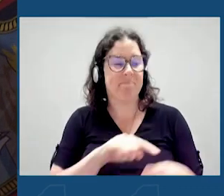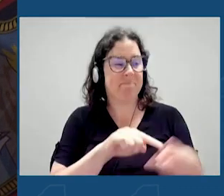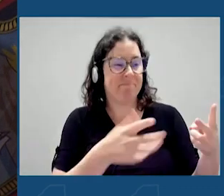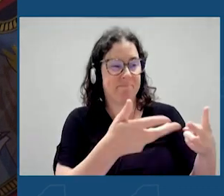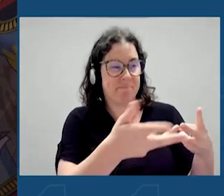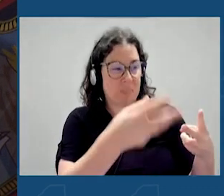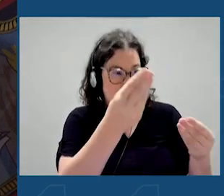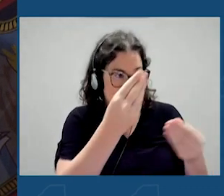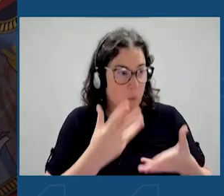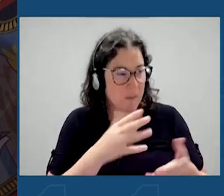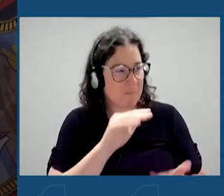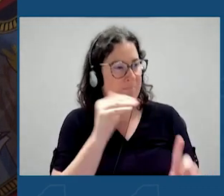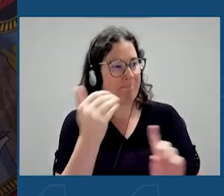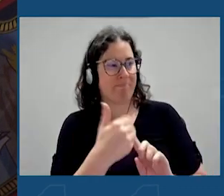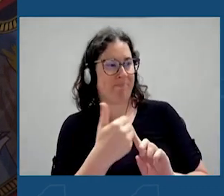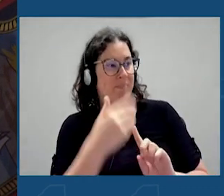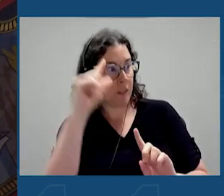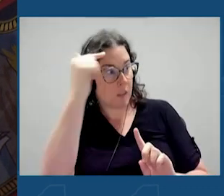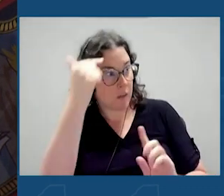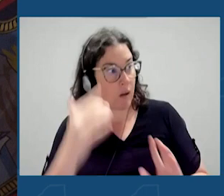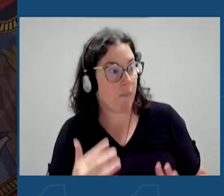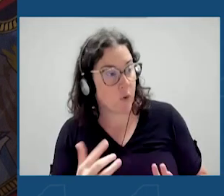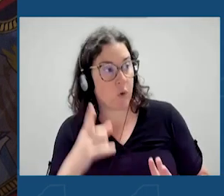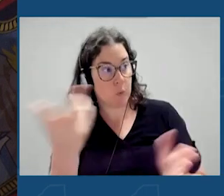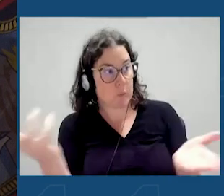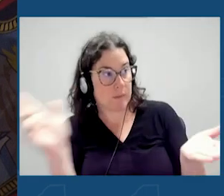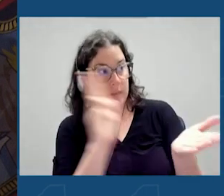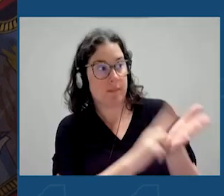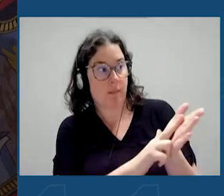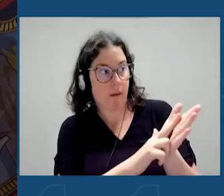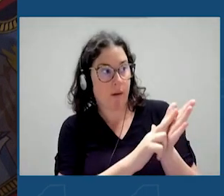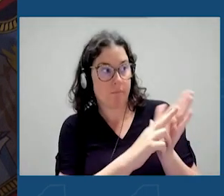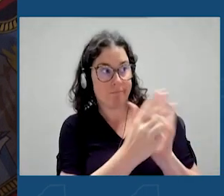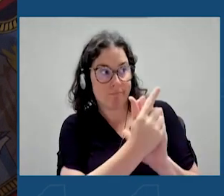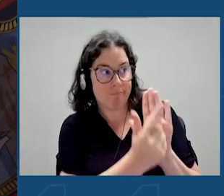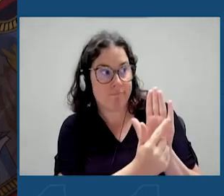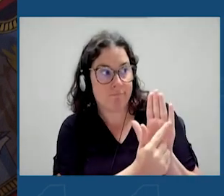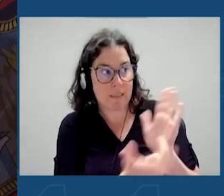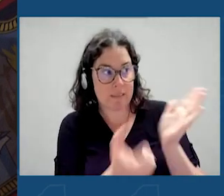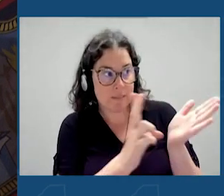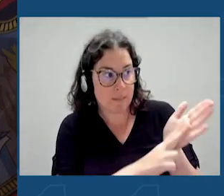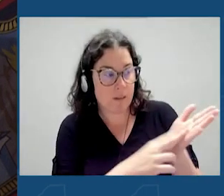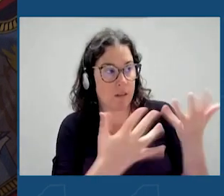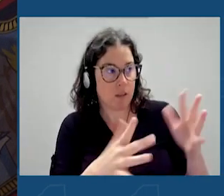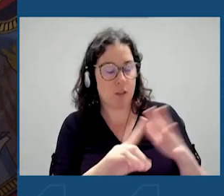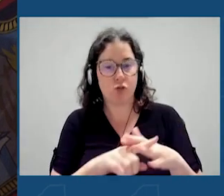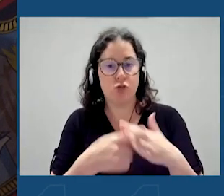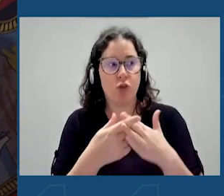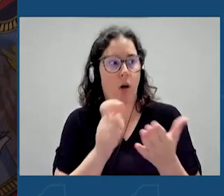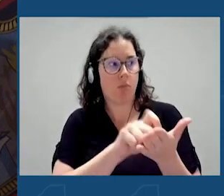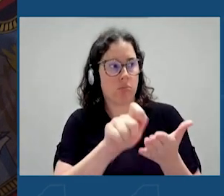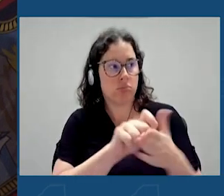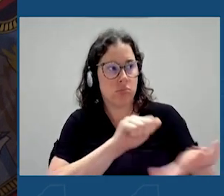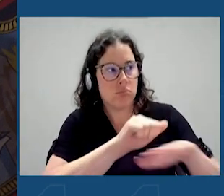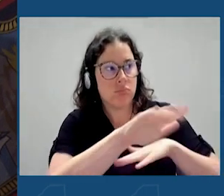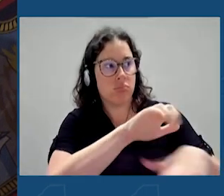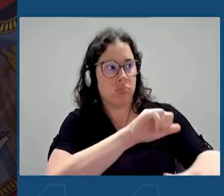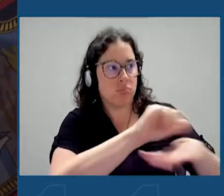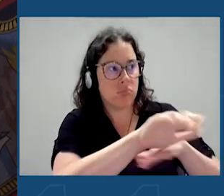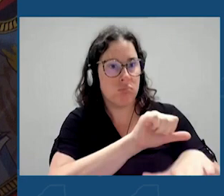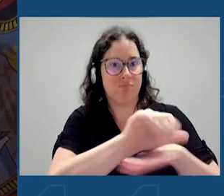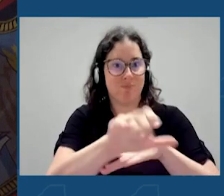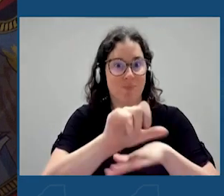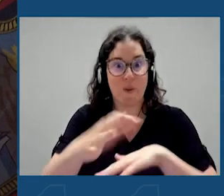Governor, the second you sign this legislation, we're going to start prescribing these pills, and we are minutes away from